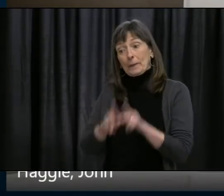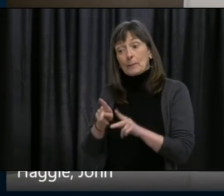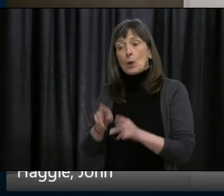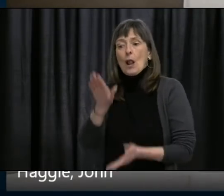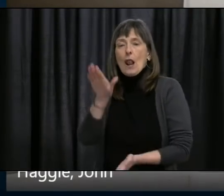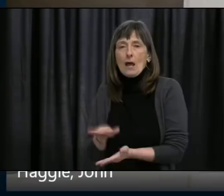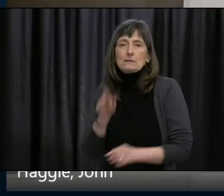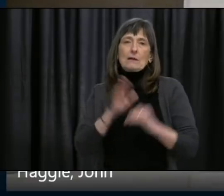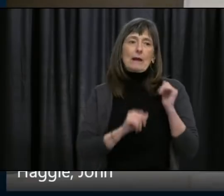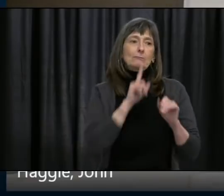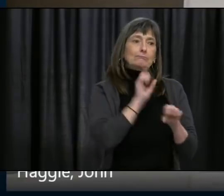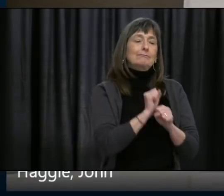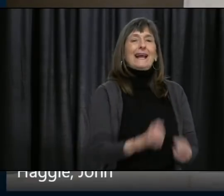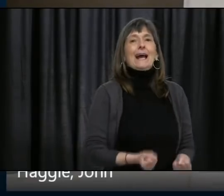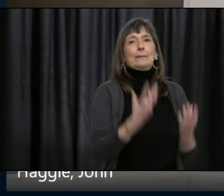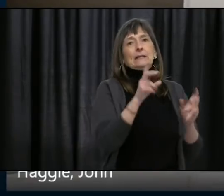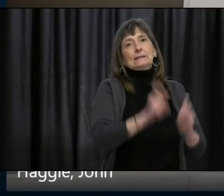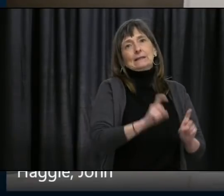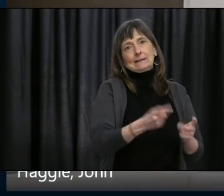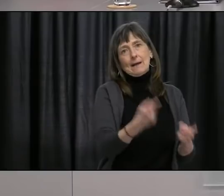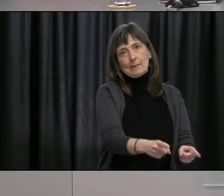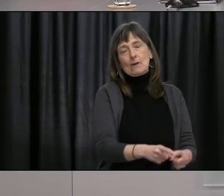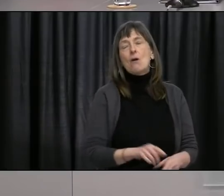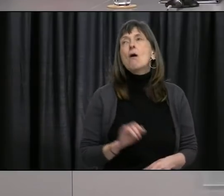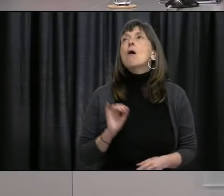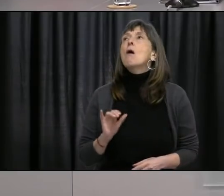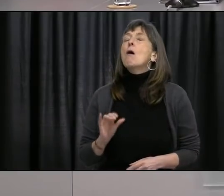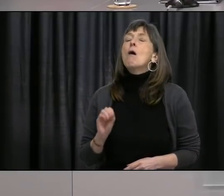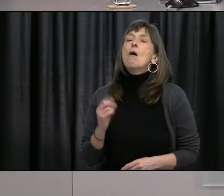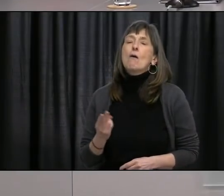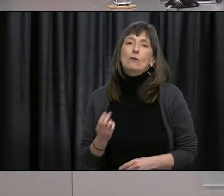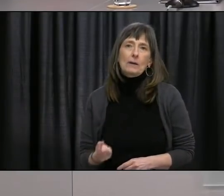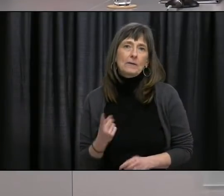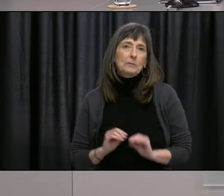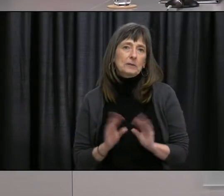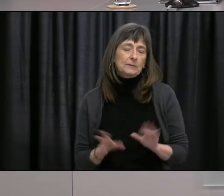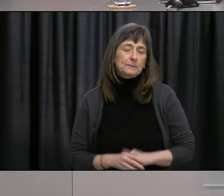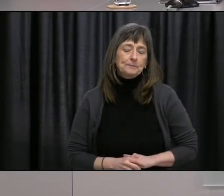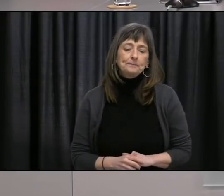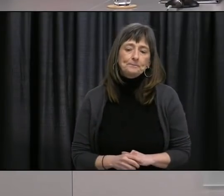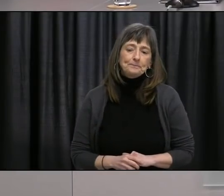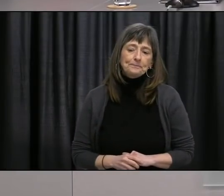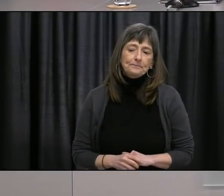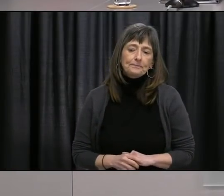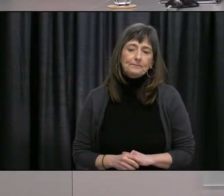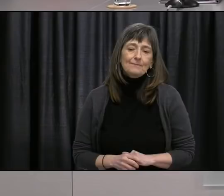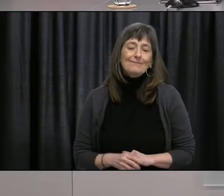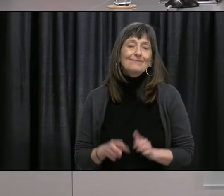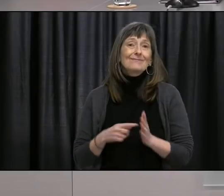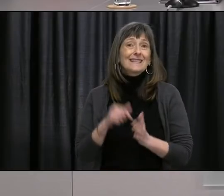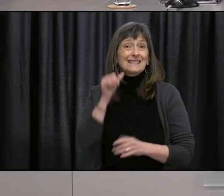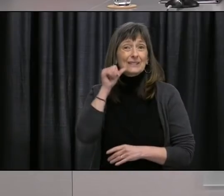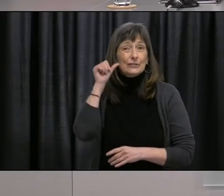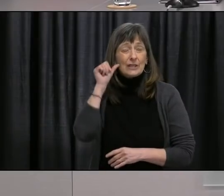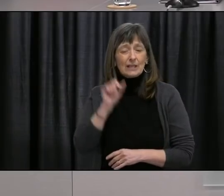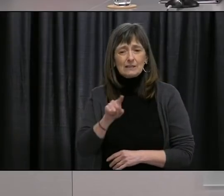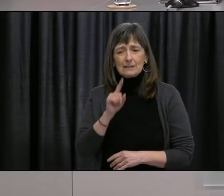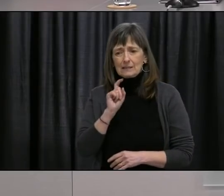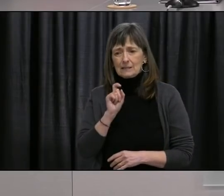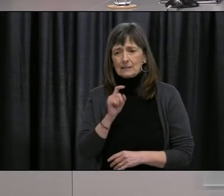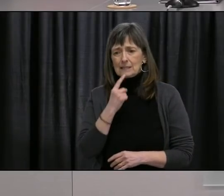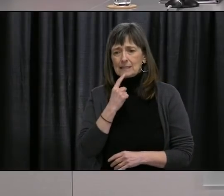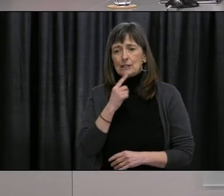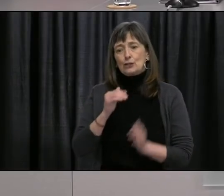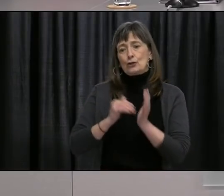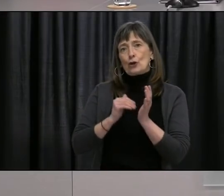number of tests actually done. Oh, okay, great. Great clarification, thank you. And yesterday, Minister Haggie, you mentioned that Dr. Rahman and